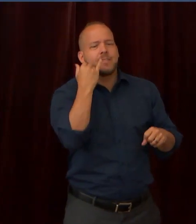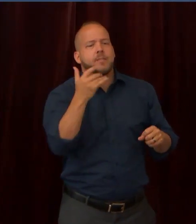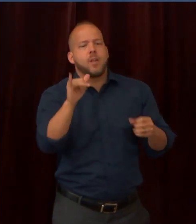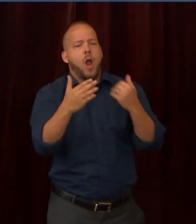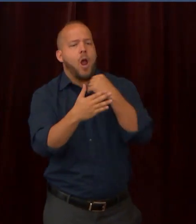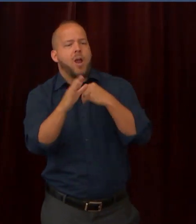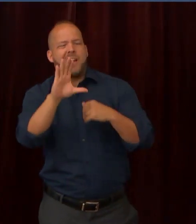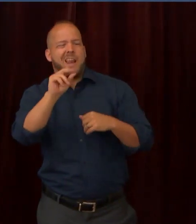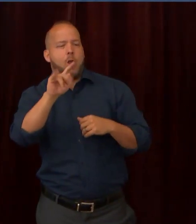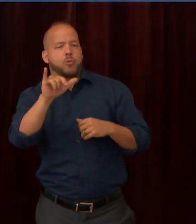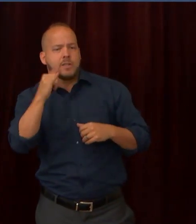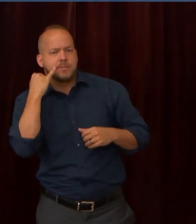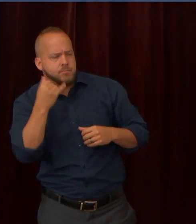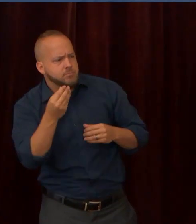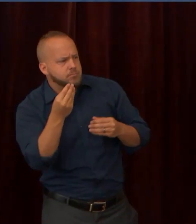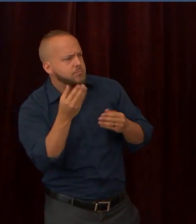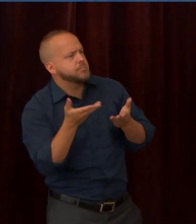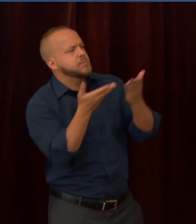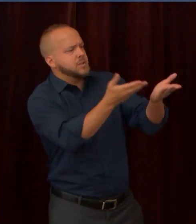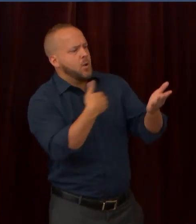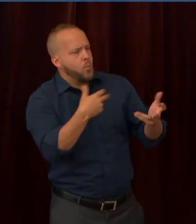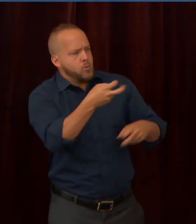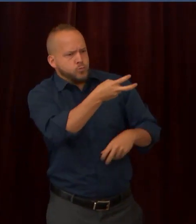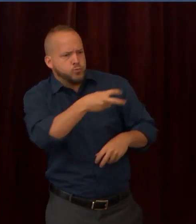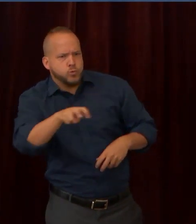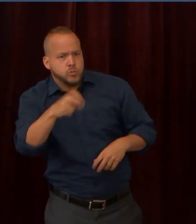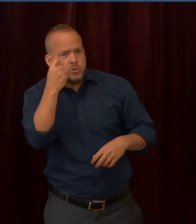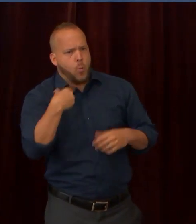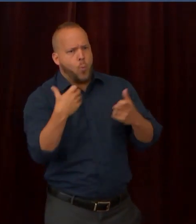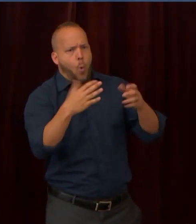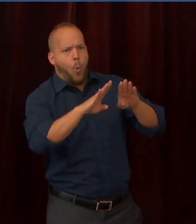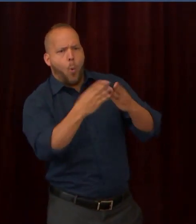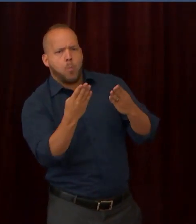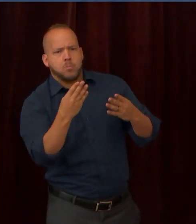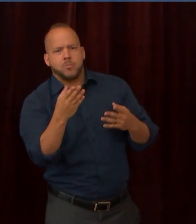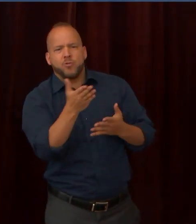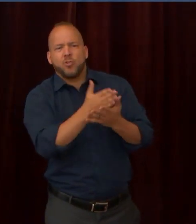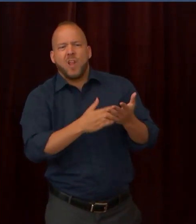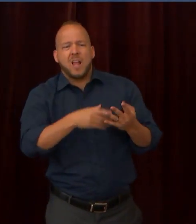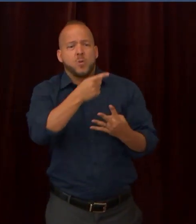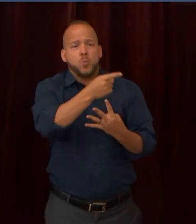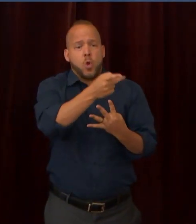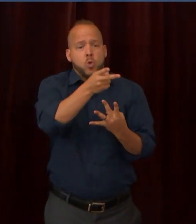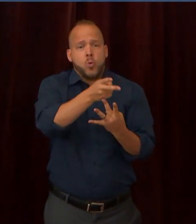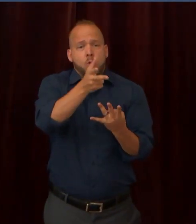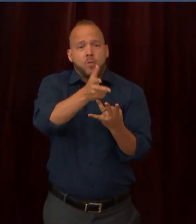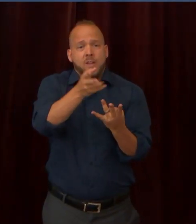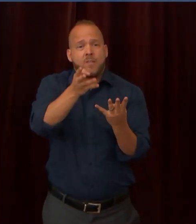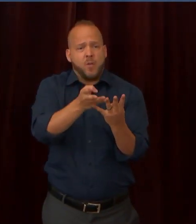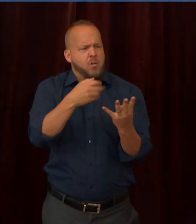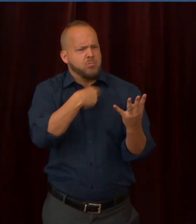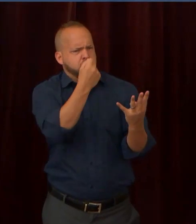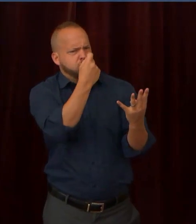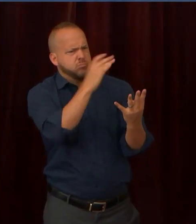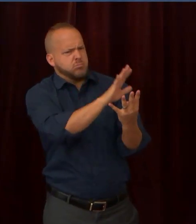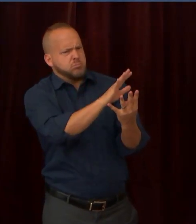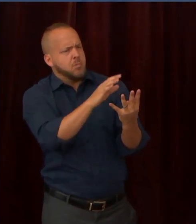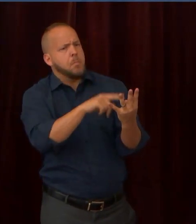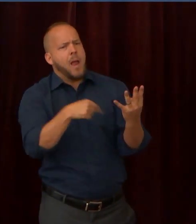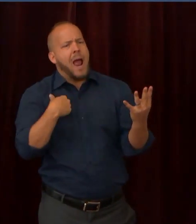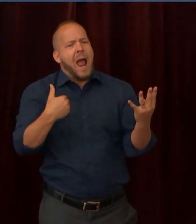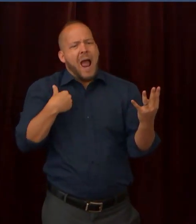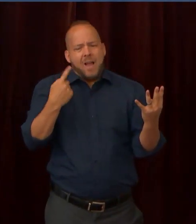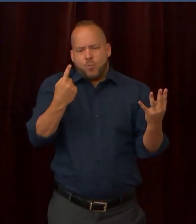that might be different than the phases, but would have kind of justification for why they are thinking of reopening certain businesses or certain